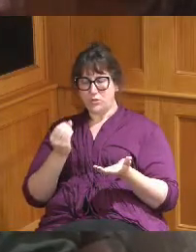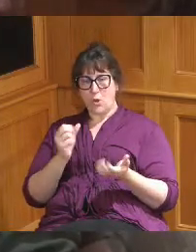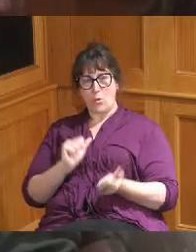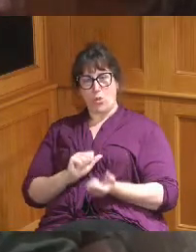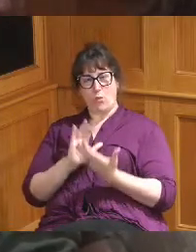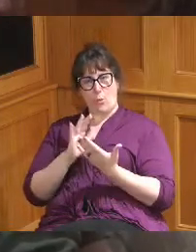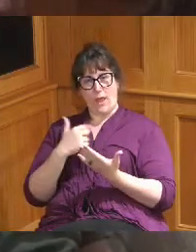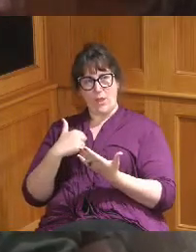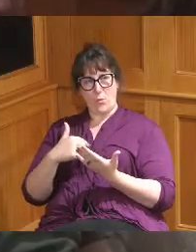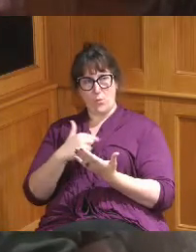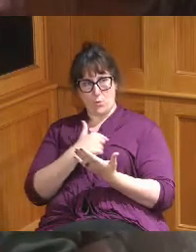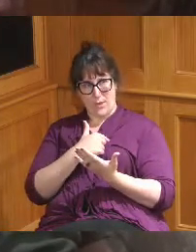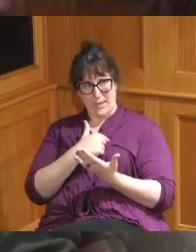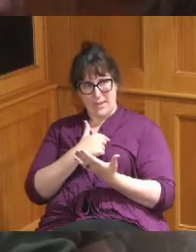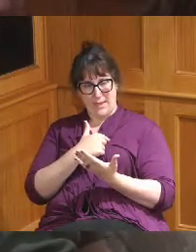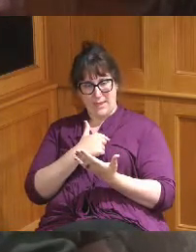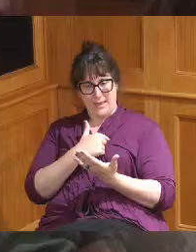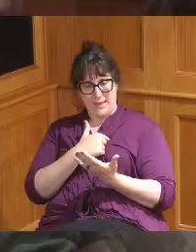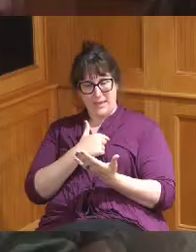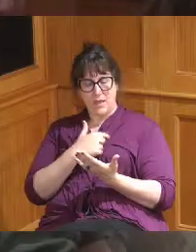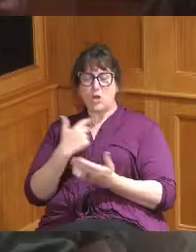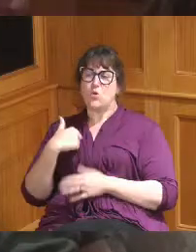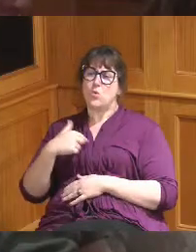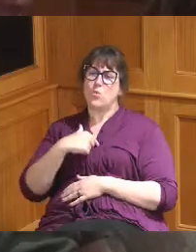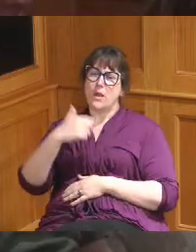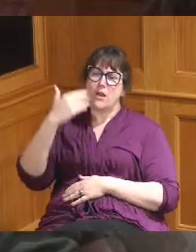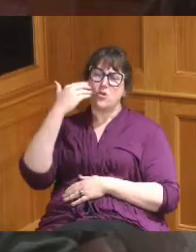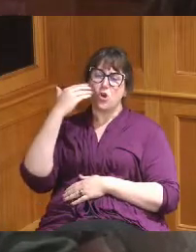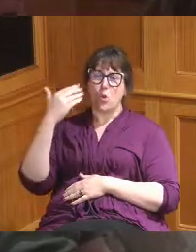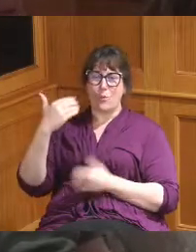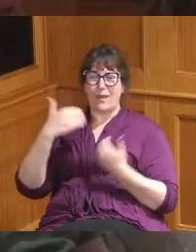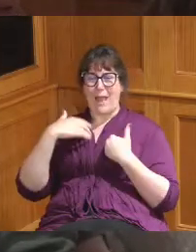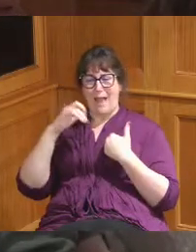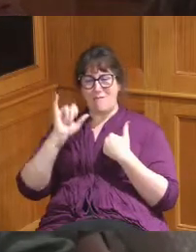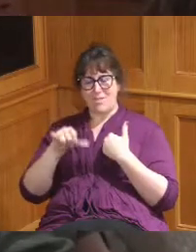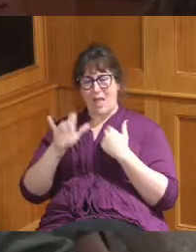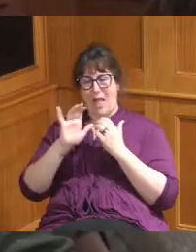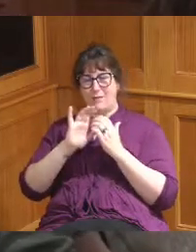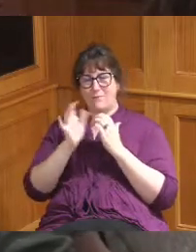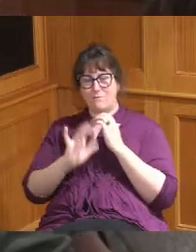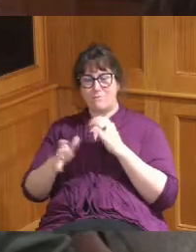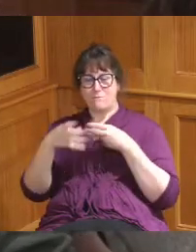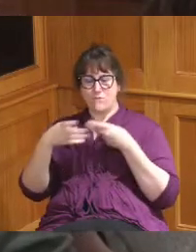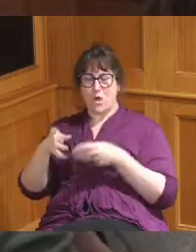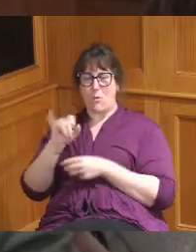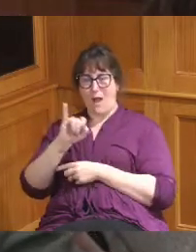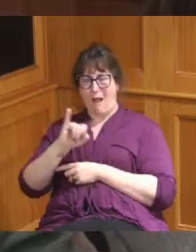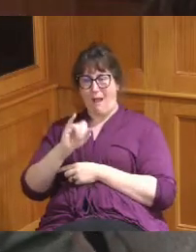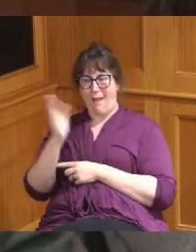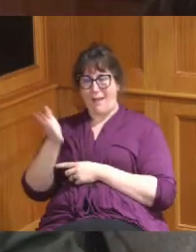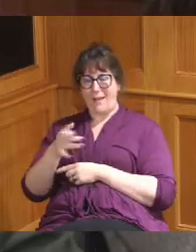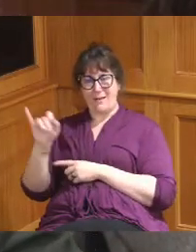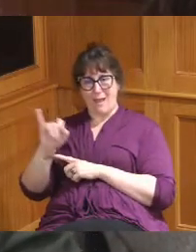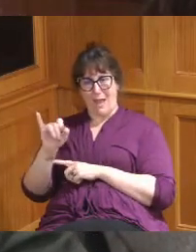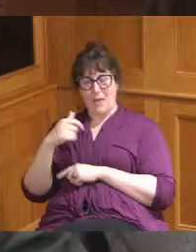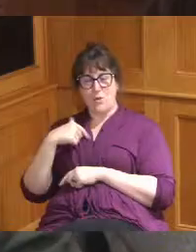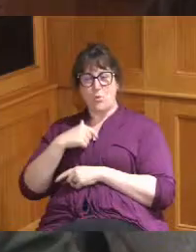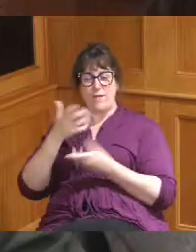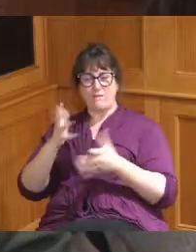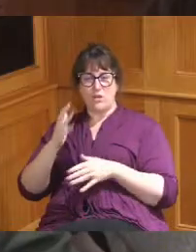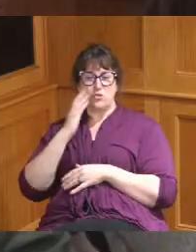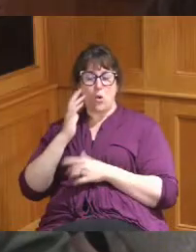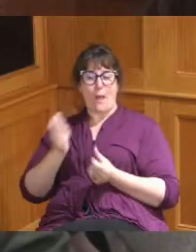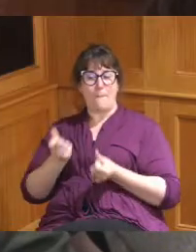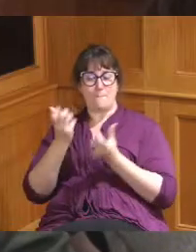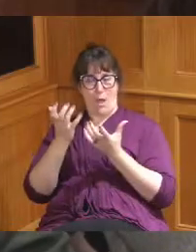we say we know that we have this unbilled flow. So that I&I, we know we have it. We know how much we get because we measure the inflow